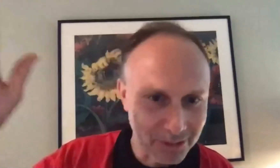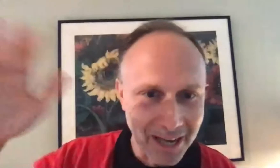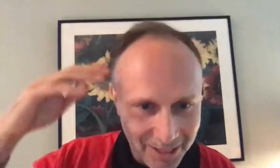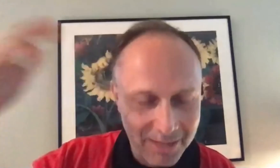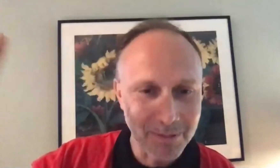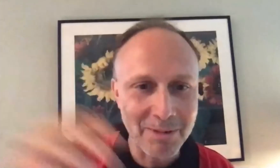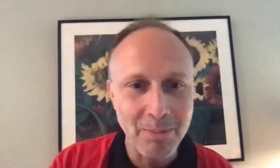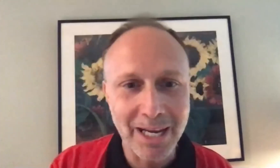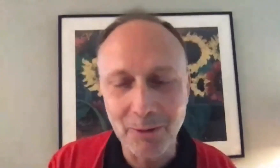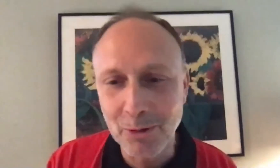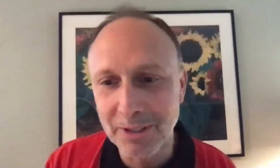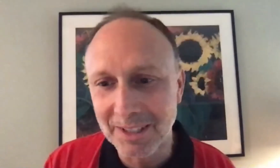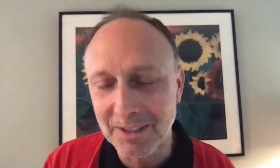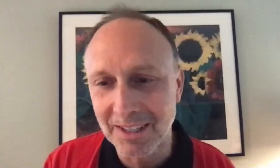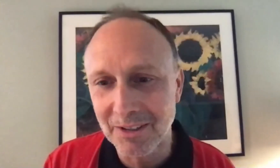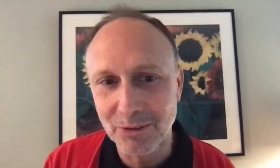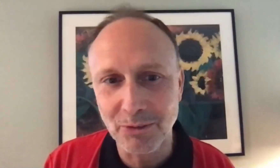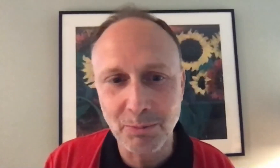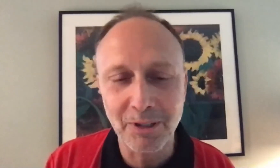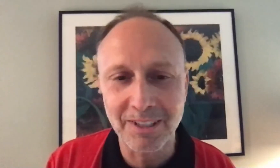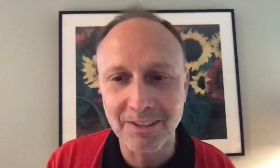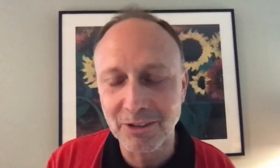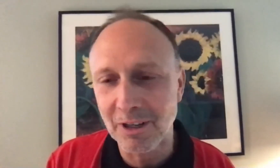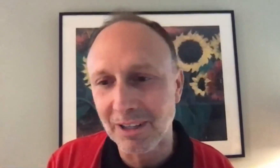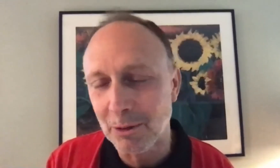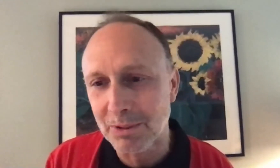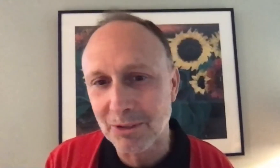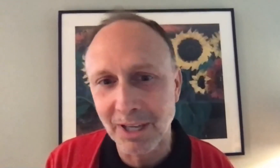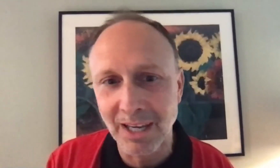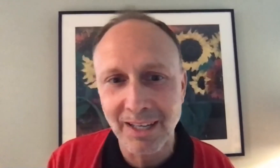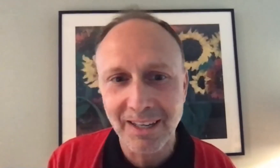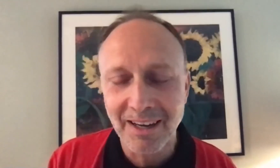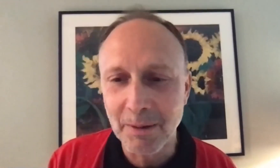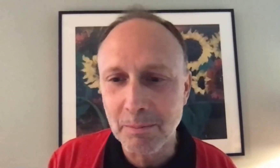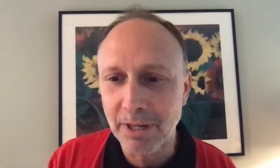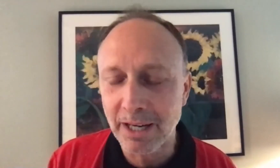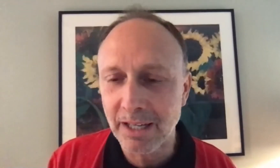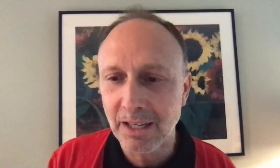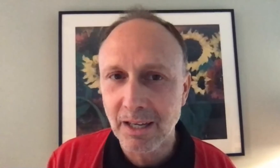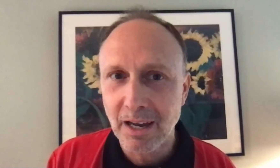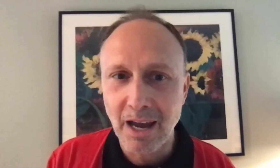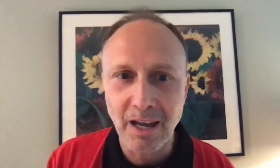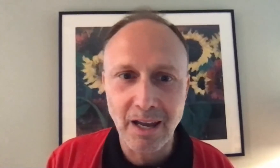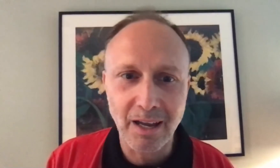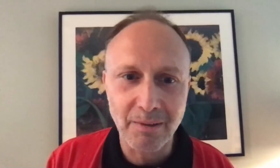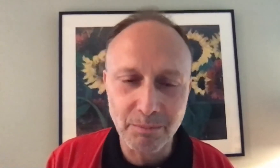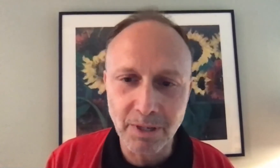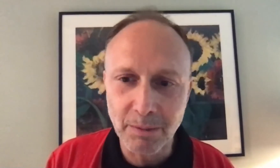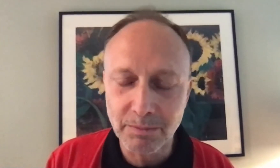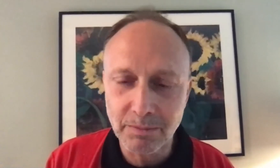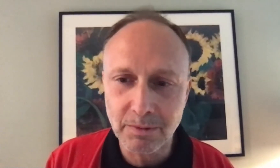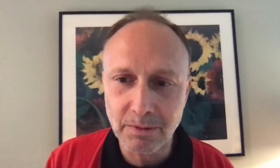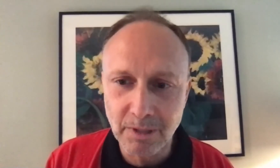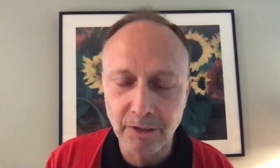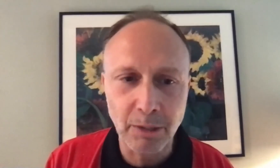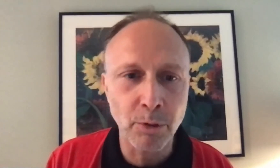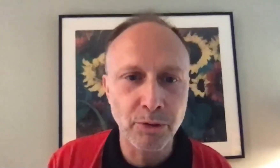In fact, when we were together in Naivasha, working together, even during the